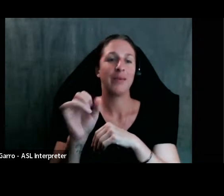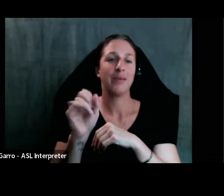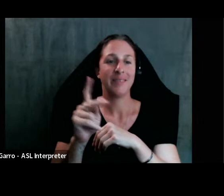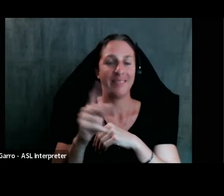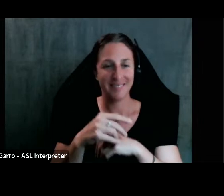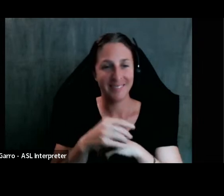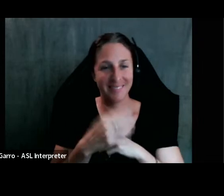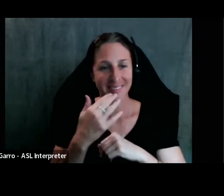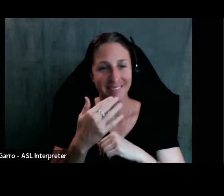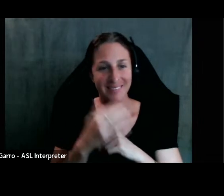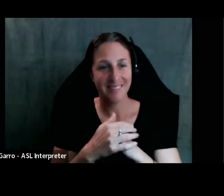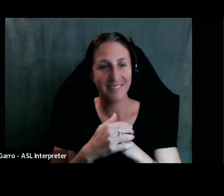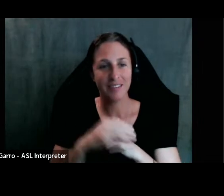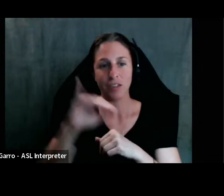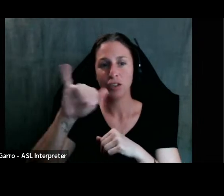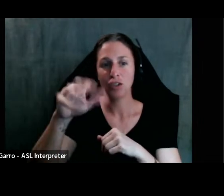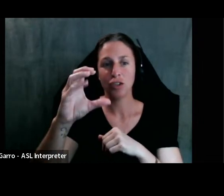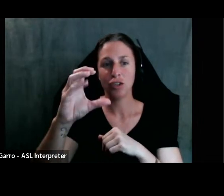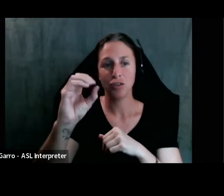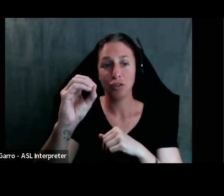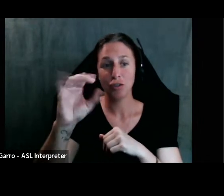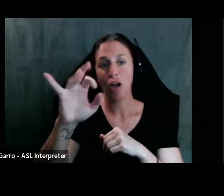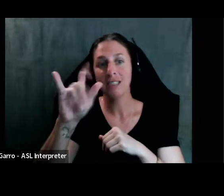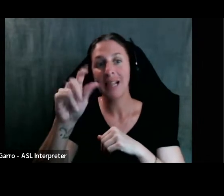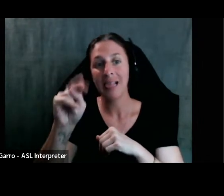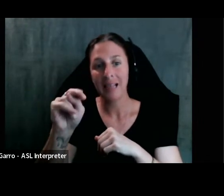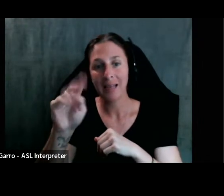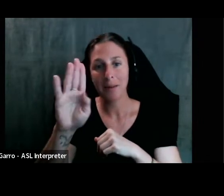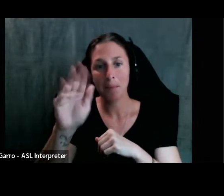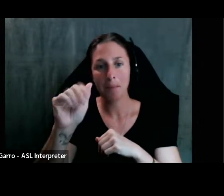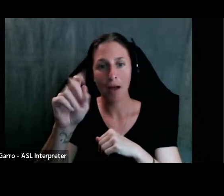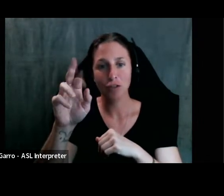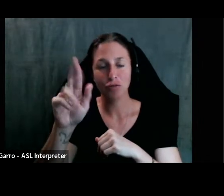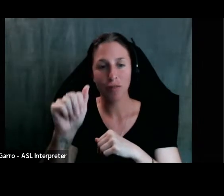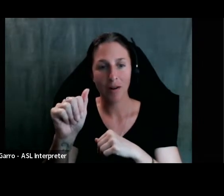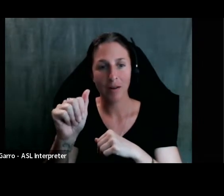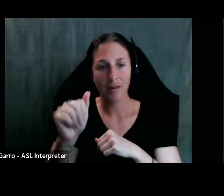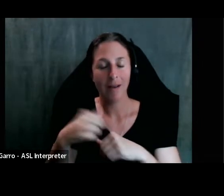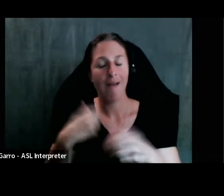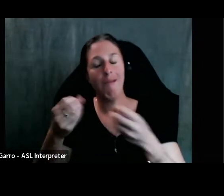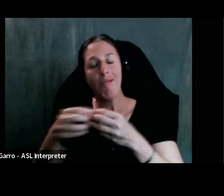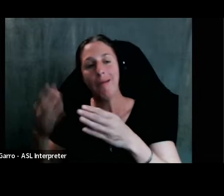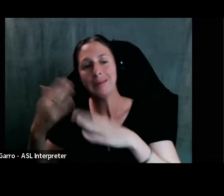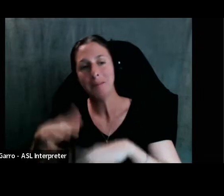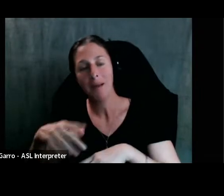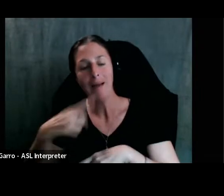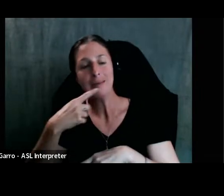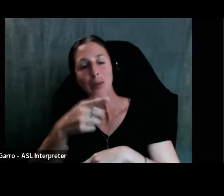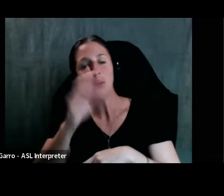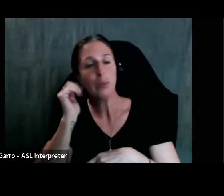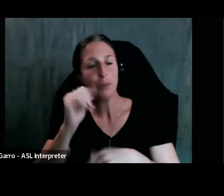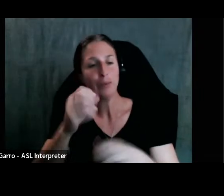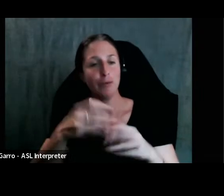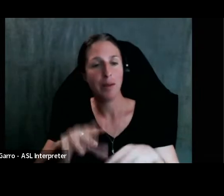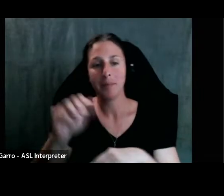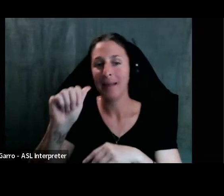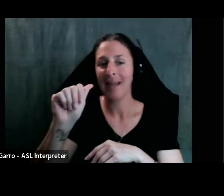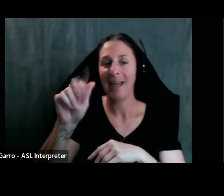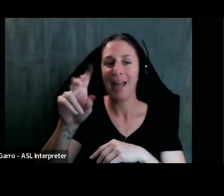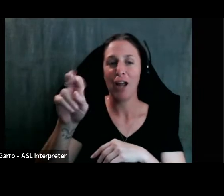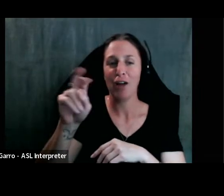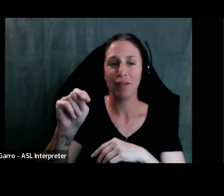Jocelyn Badra. Okay. Thanks. I lost the bet. I said you weren't going to drop it. Oh, well, I did. Aaron Cantor.